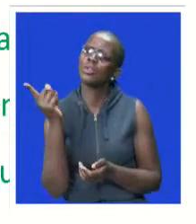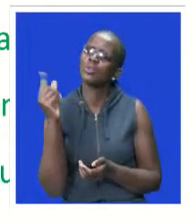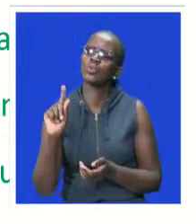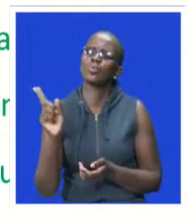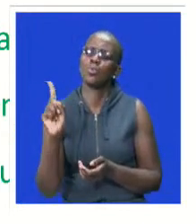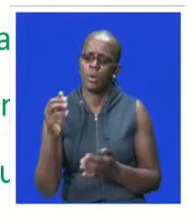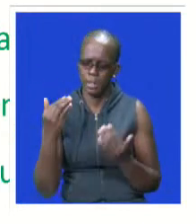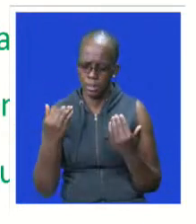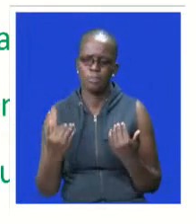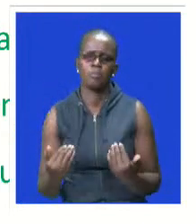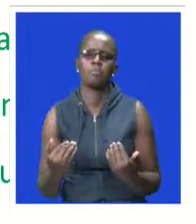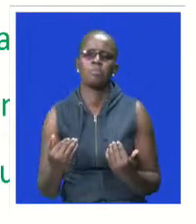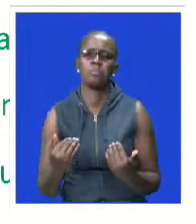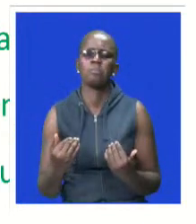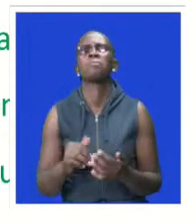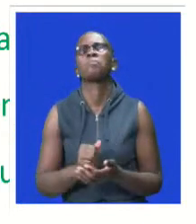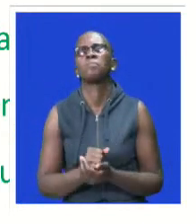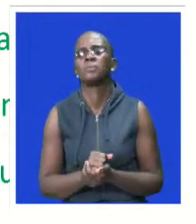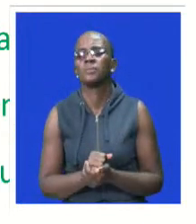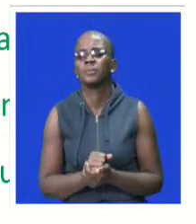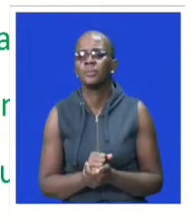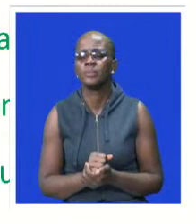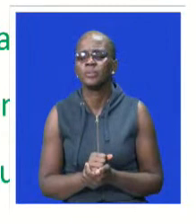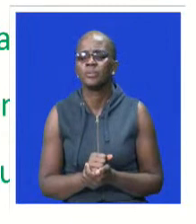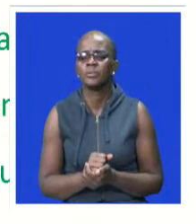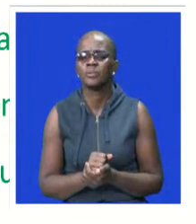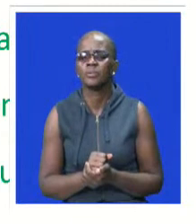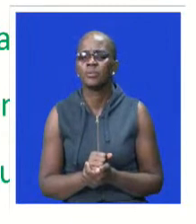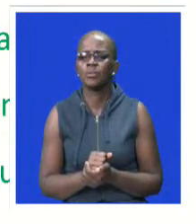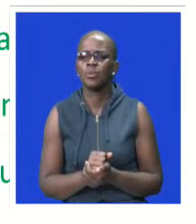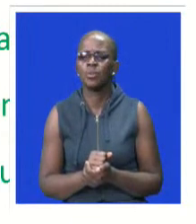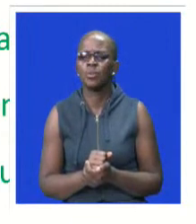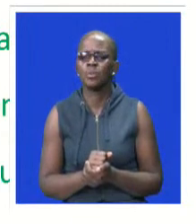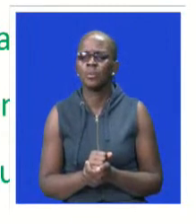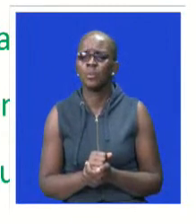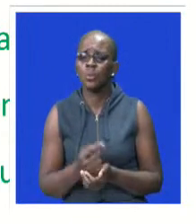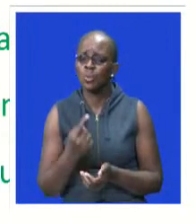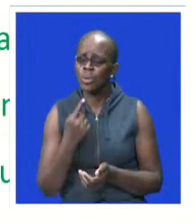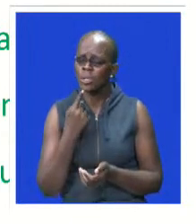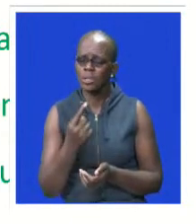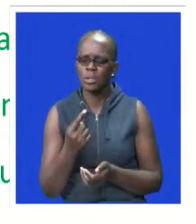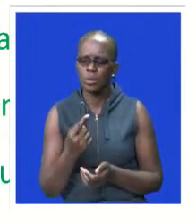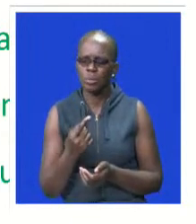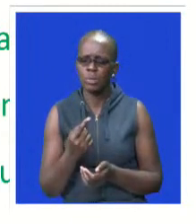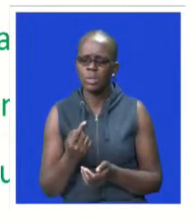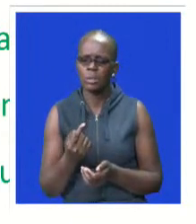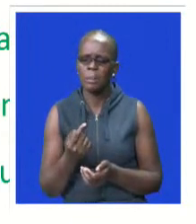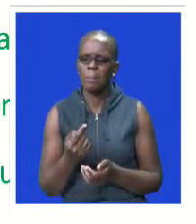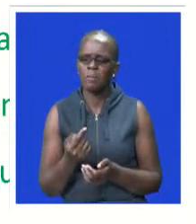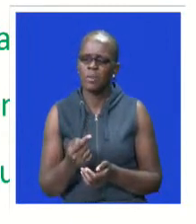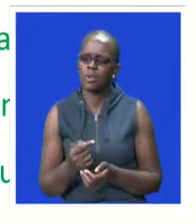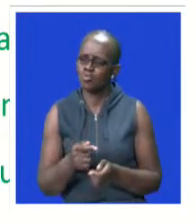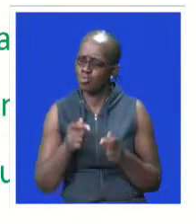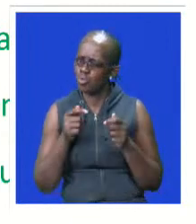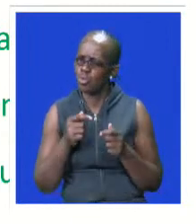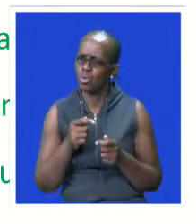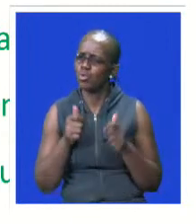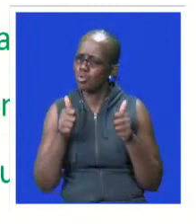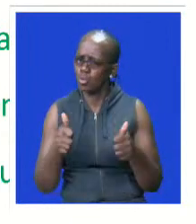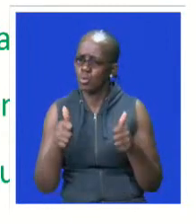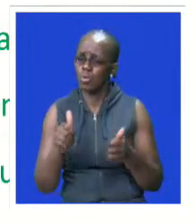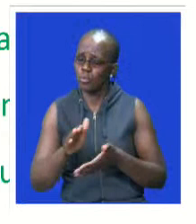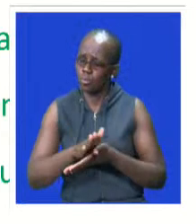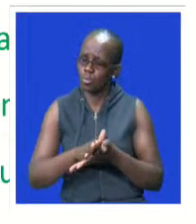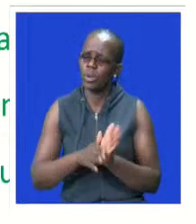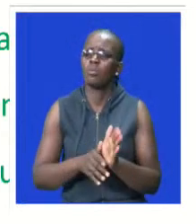what you need to do. Right. It leaves you with little of a choice. Yet in informal writing,